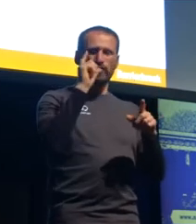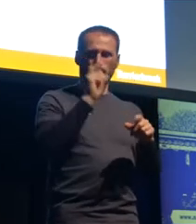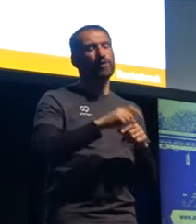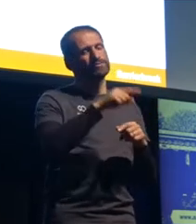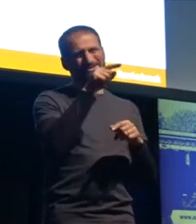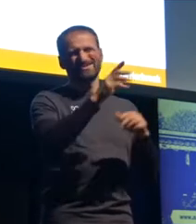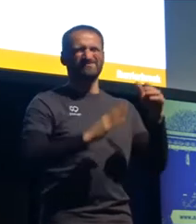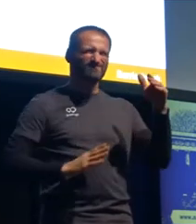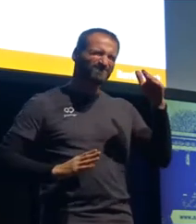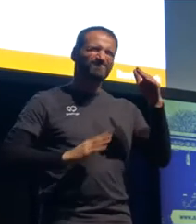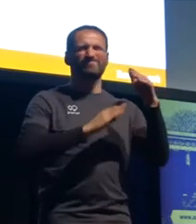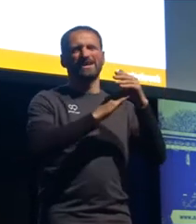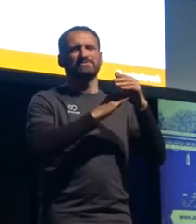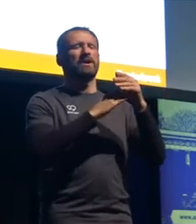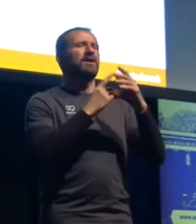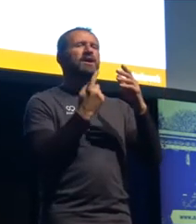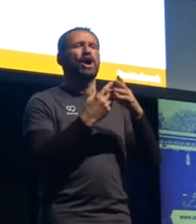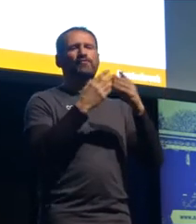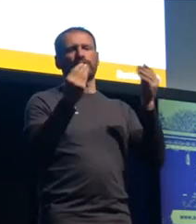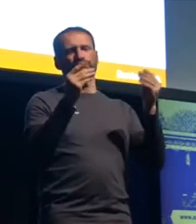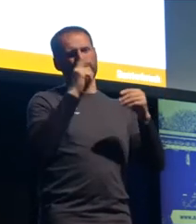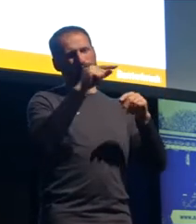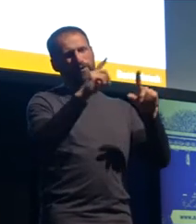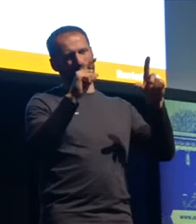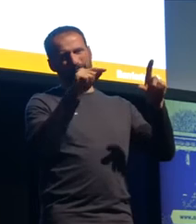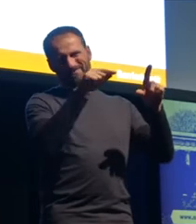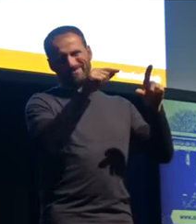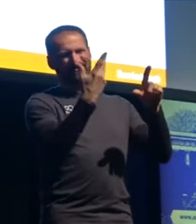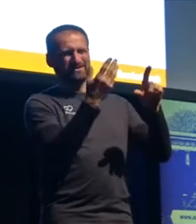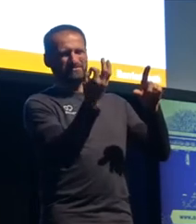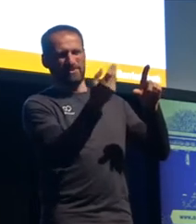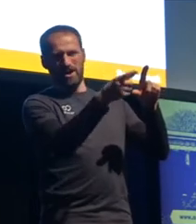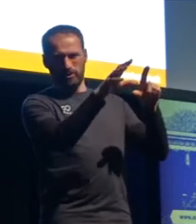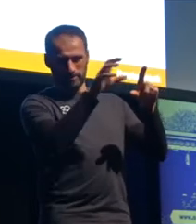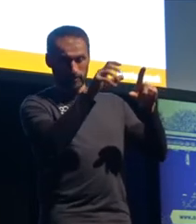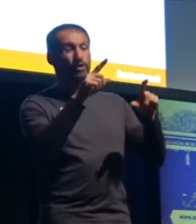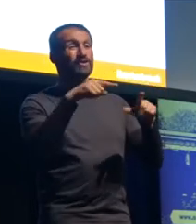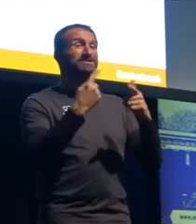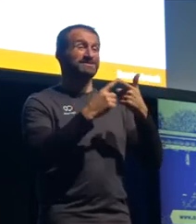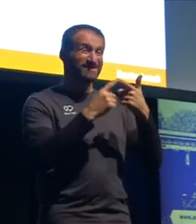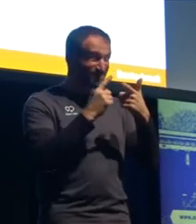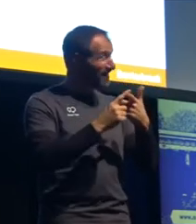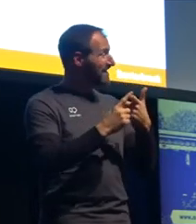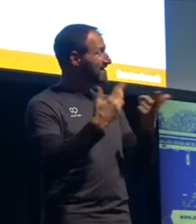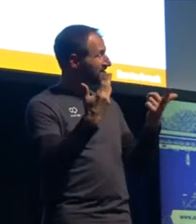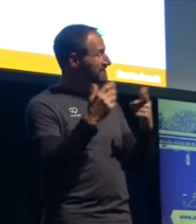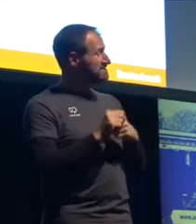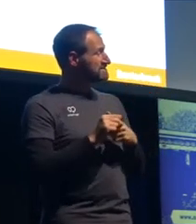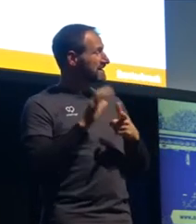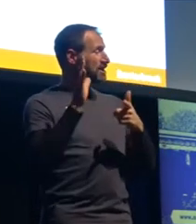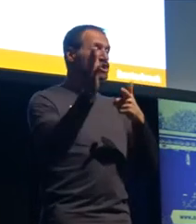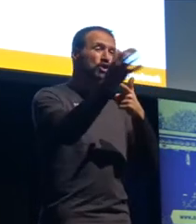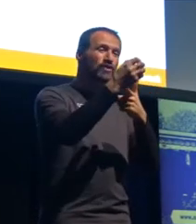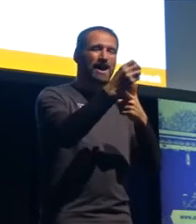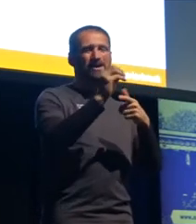resolution image that you want. And the second is grab frame, which is basically taking whatever the current frame of the video